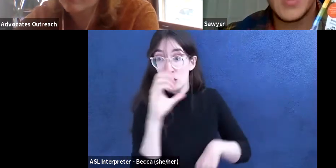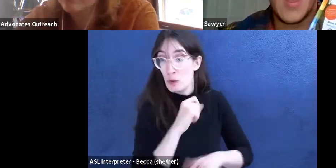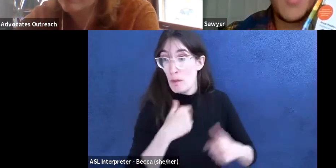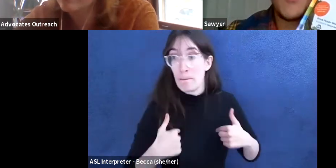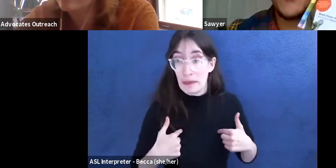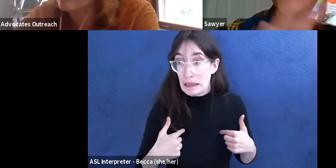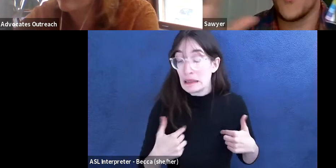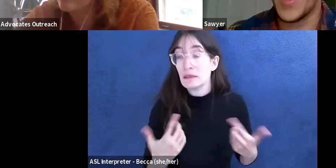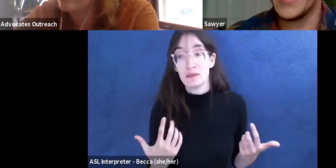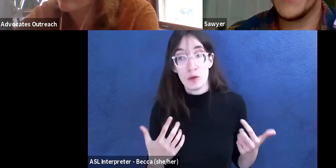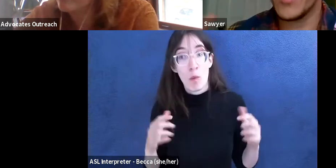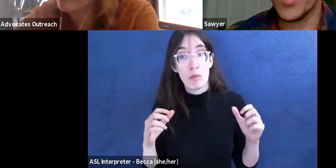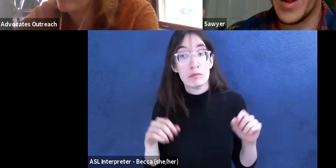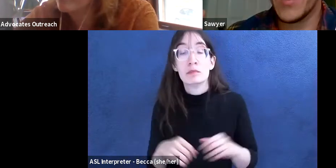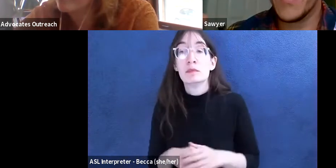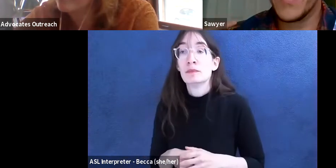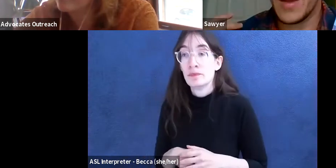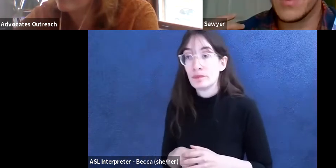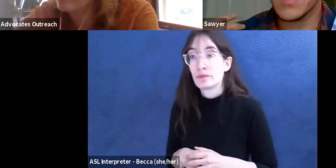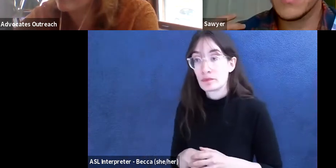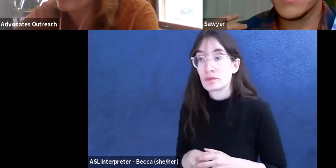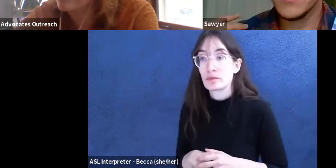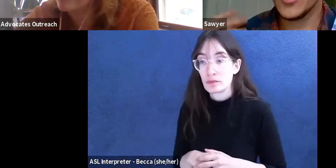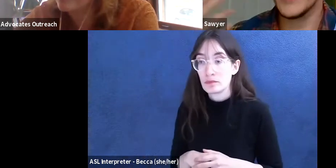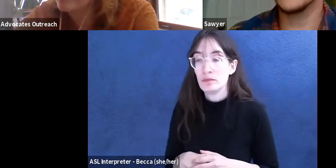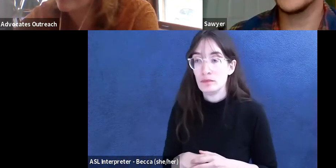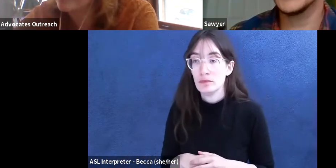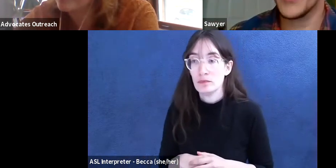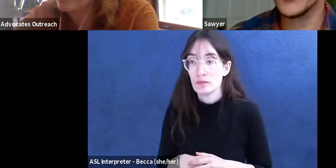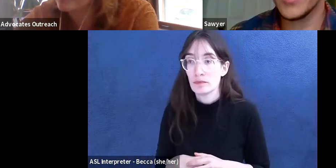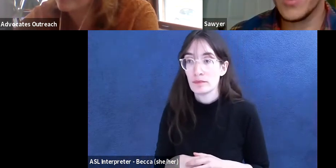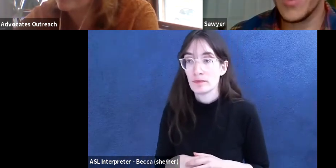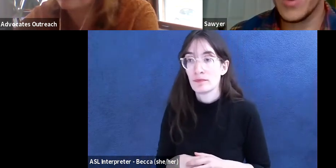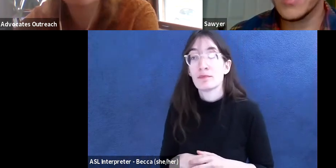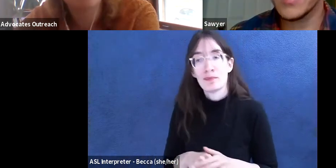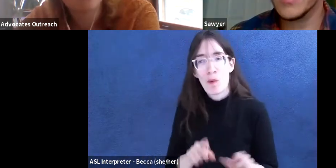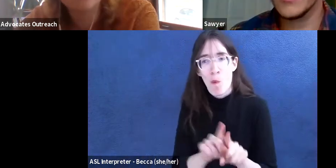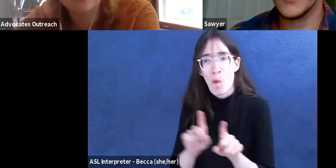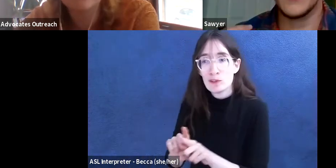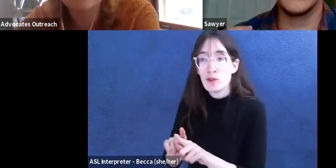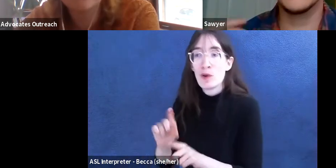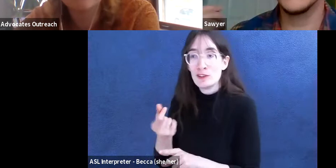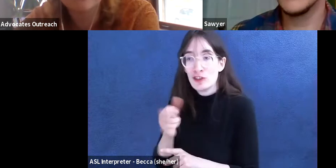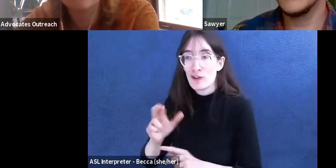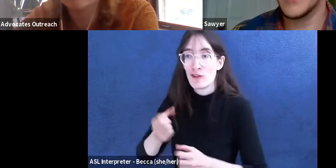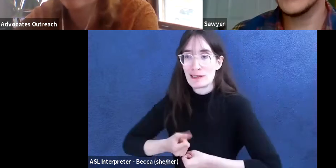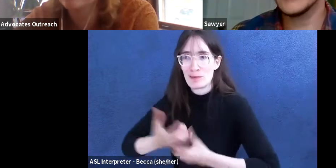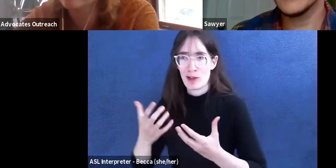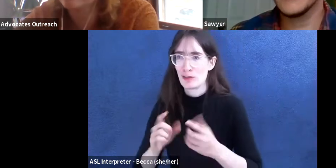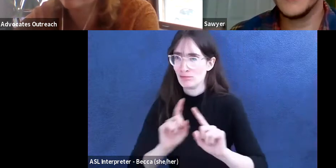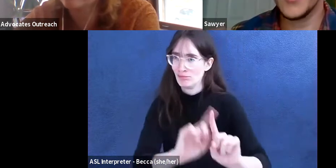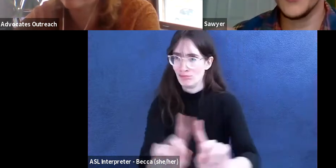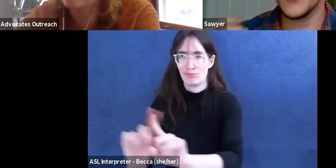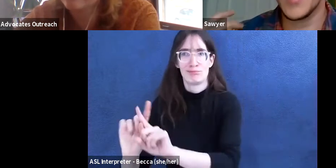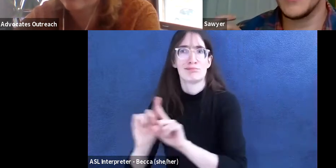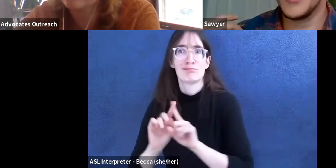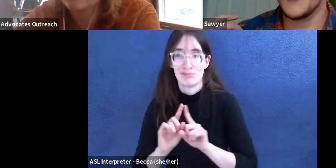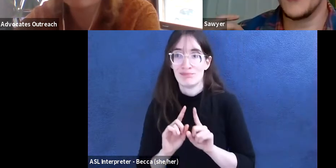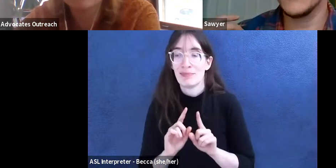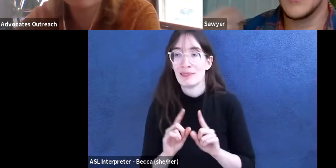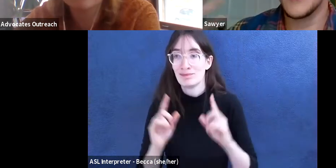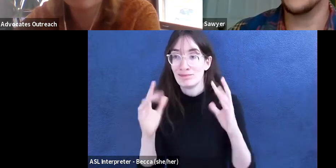girl? Babies can't talk, so grown-ups make a guess by looking at their bodies. And then